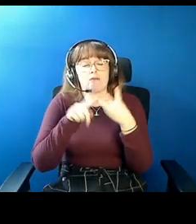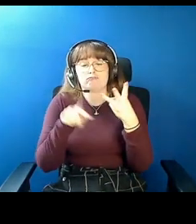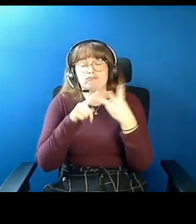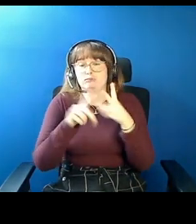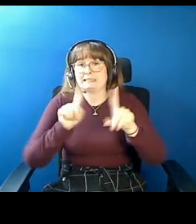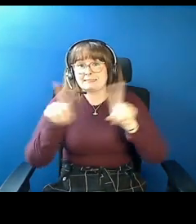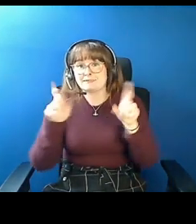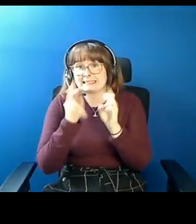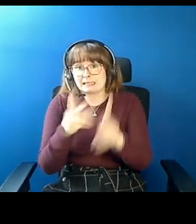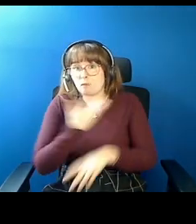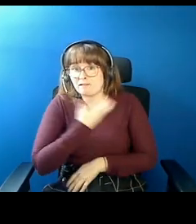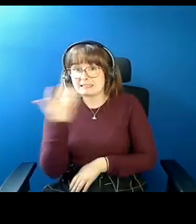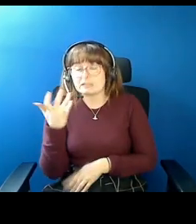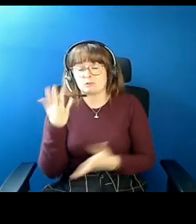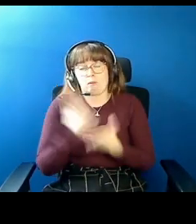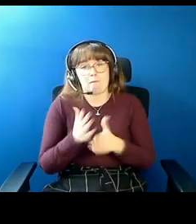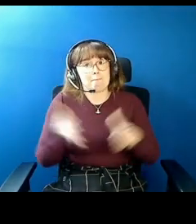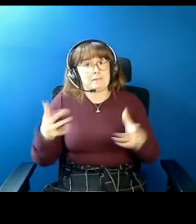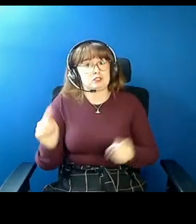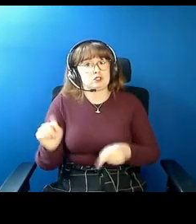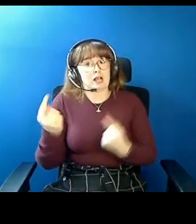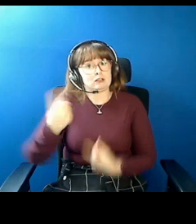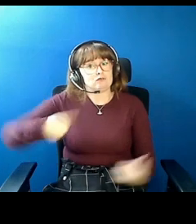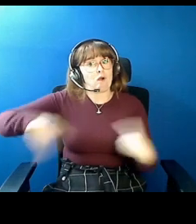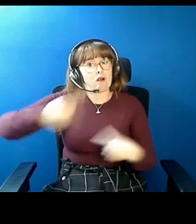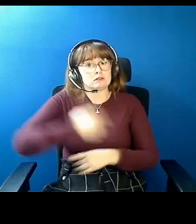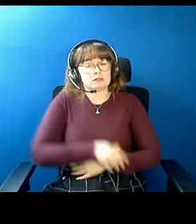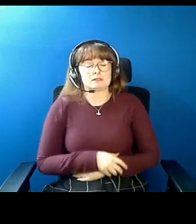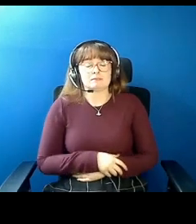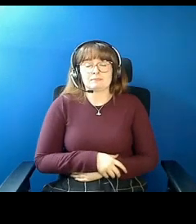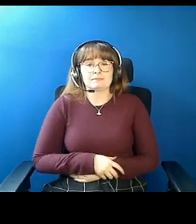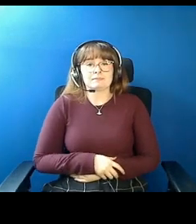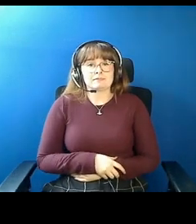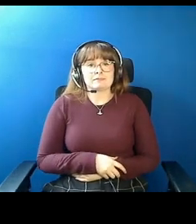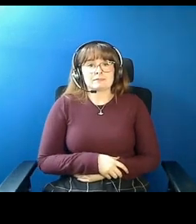major challenge that we're facing. Next slide, please.